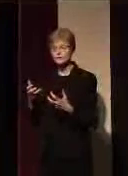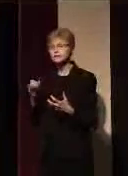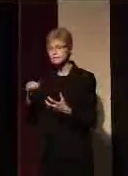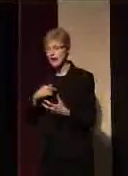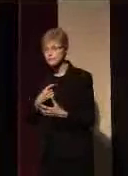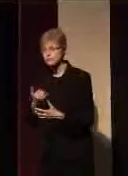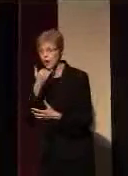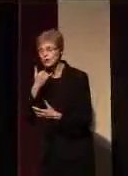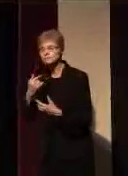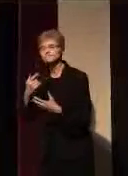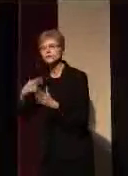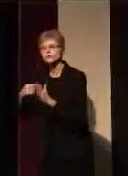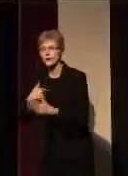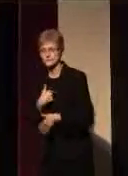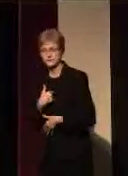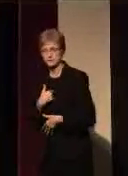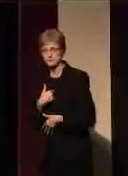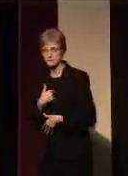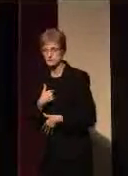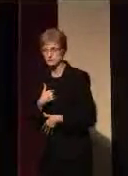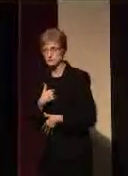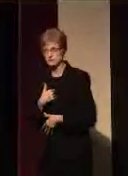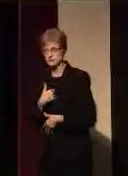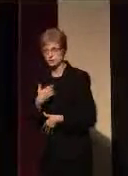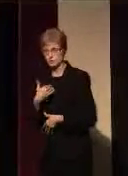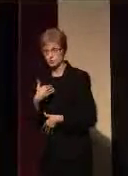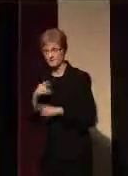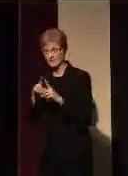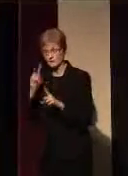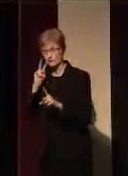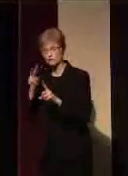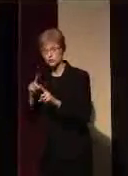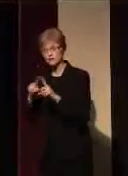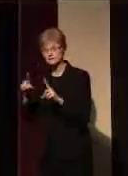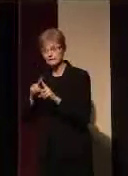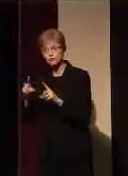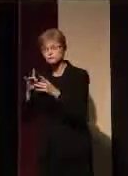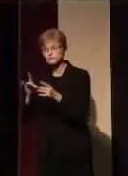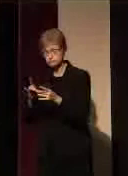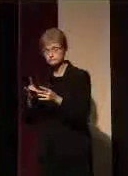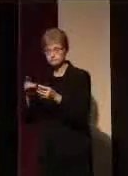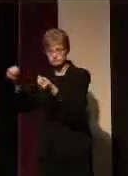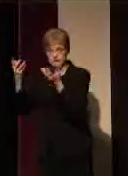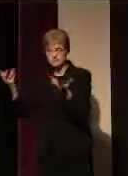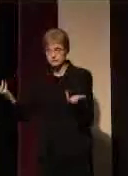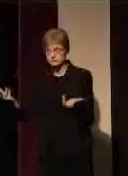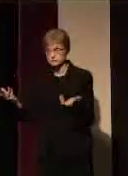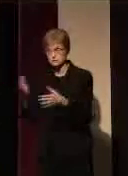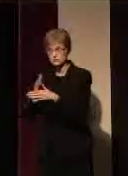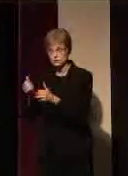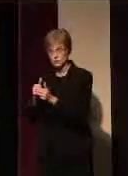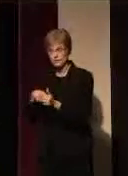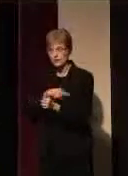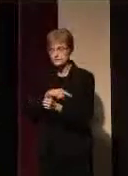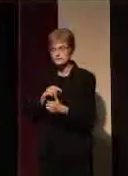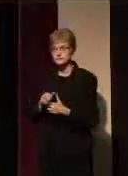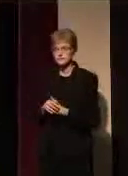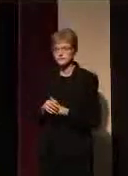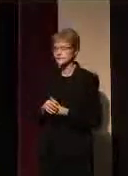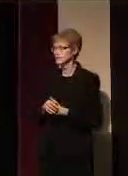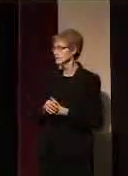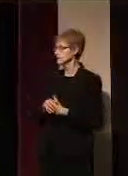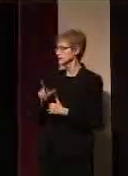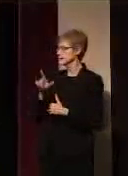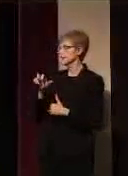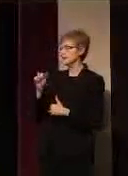Now, if anybody else got another historical account of that, please share it with the crowd and we can go from there. Yeah, and I think the problem